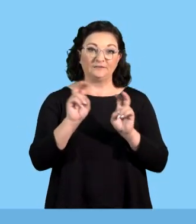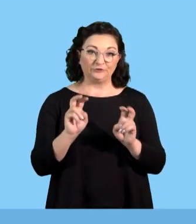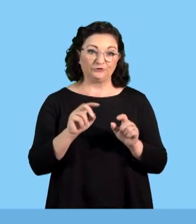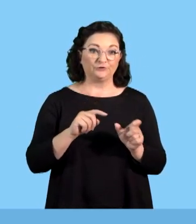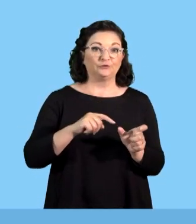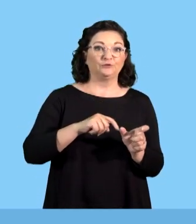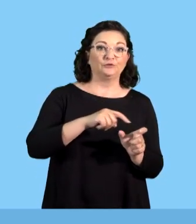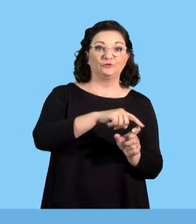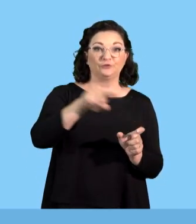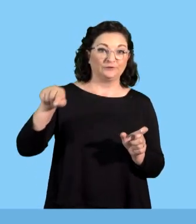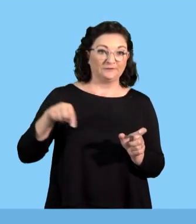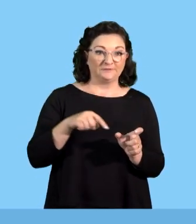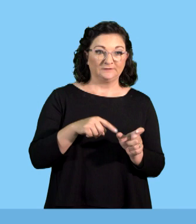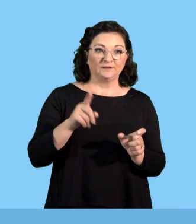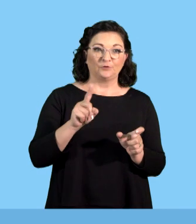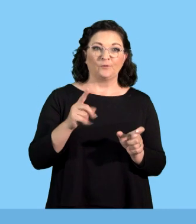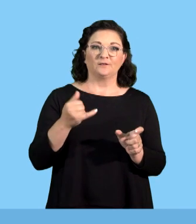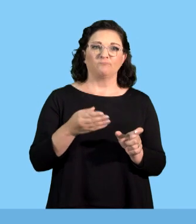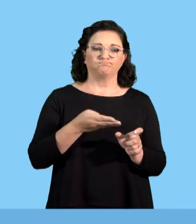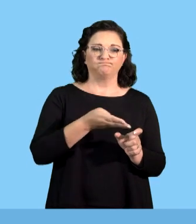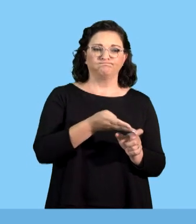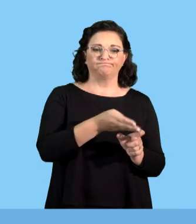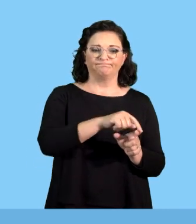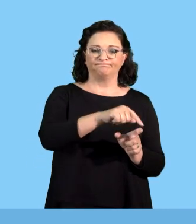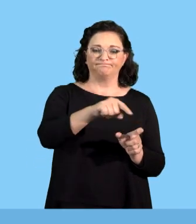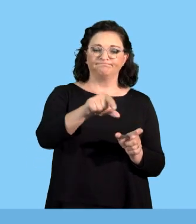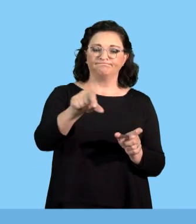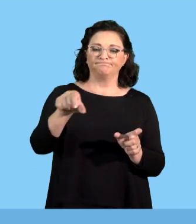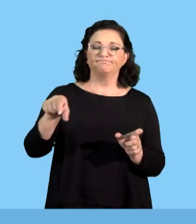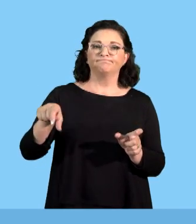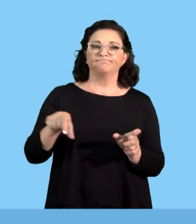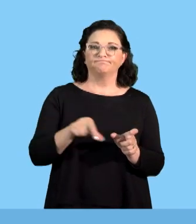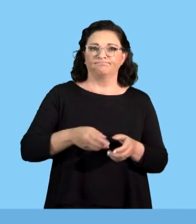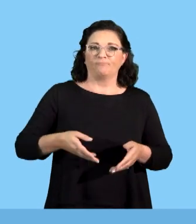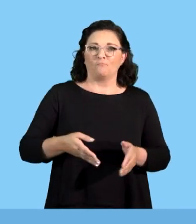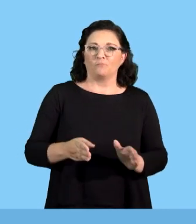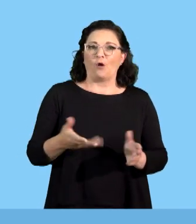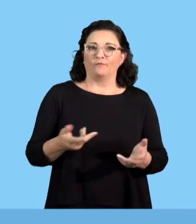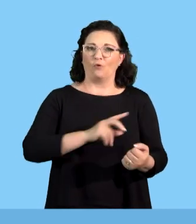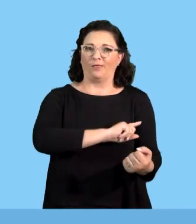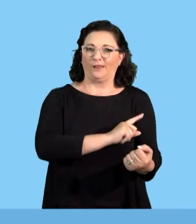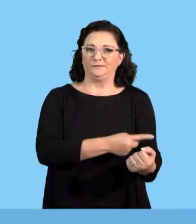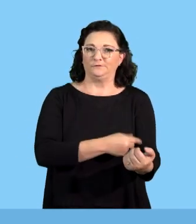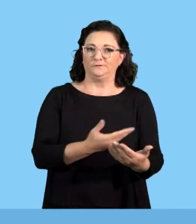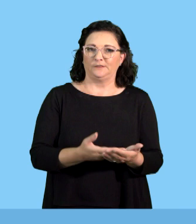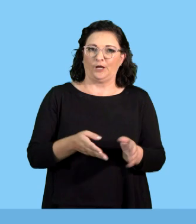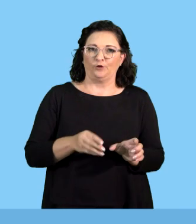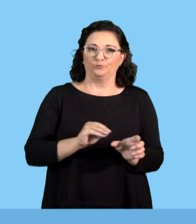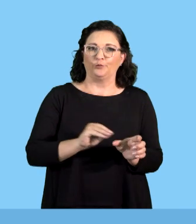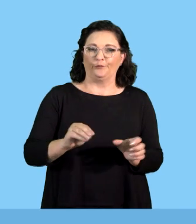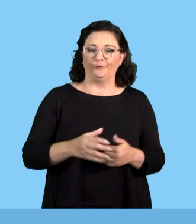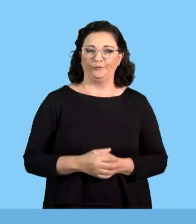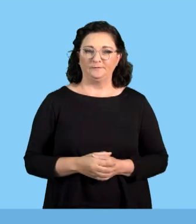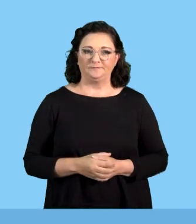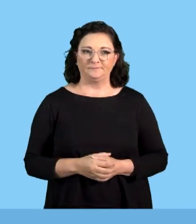should know that it is a conducting pathway for electricity. So the electric circuit is a conducting pathway for